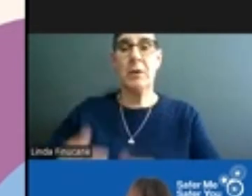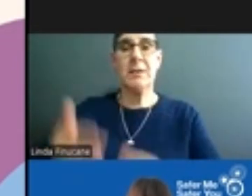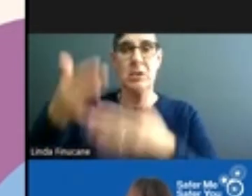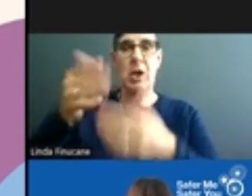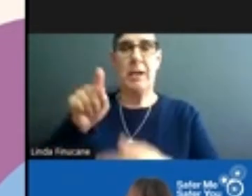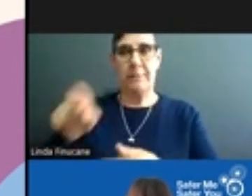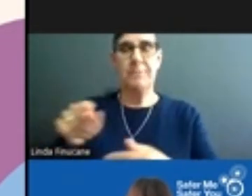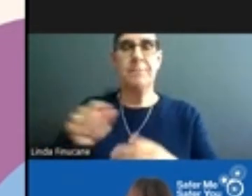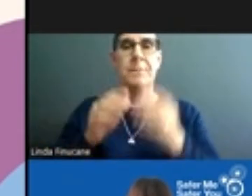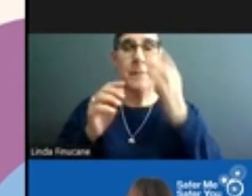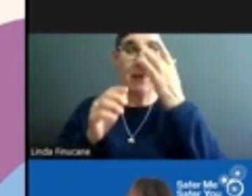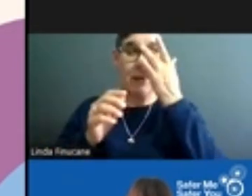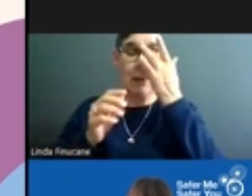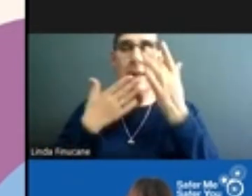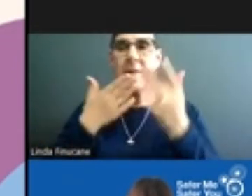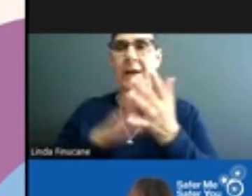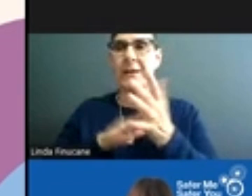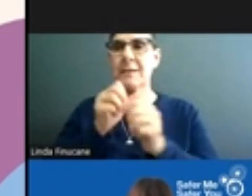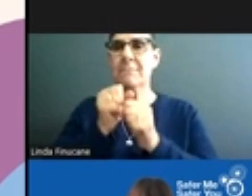for us. Thanks, Maggie.